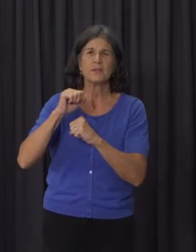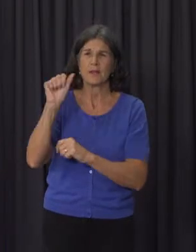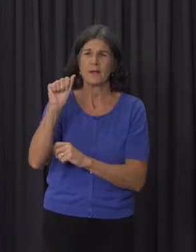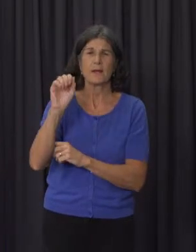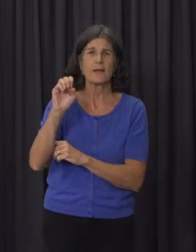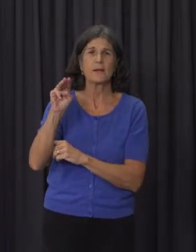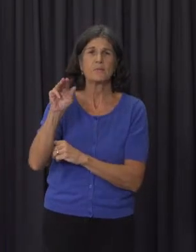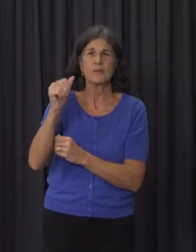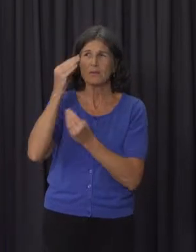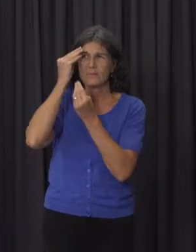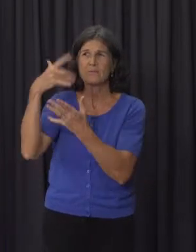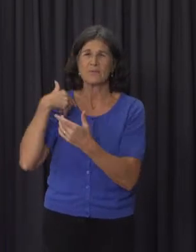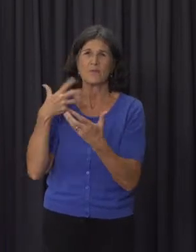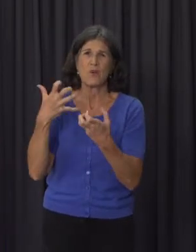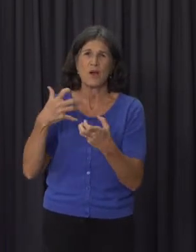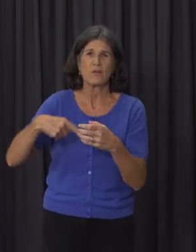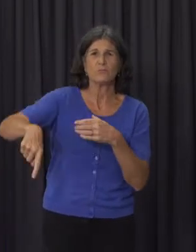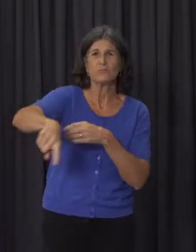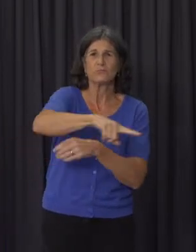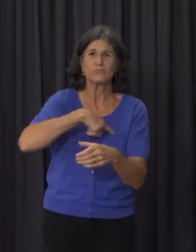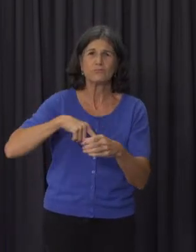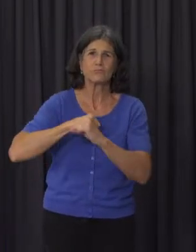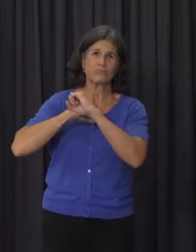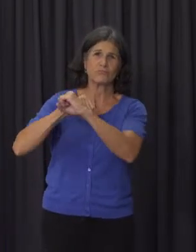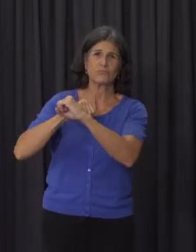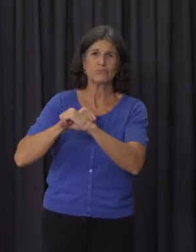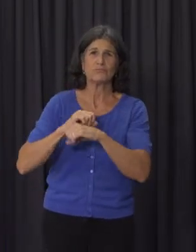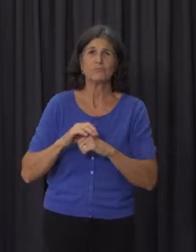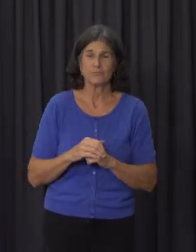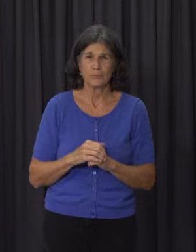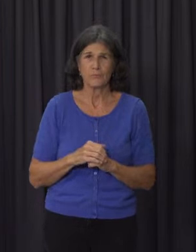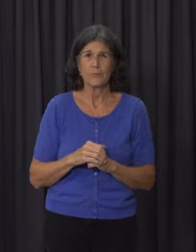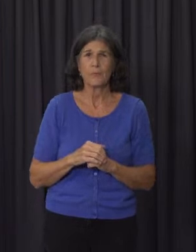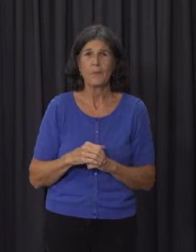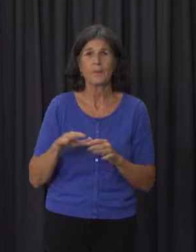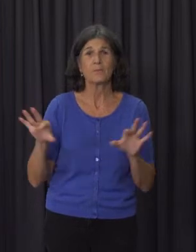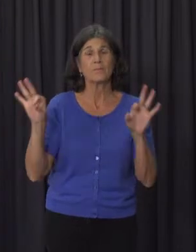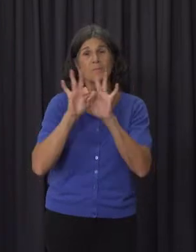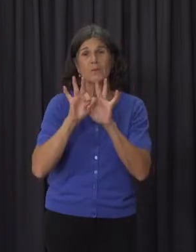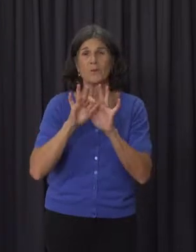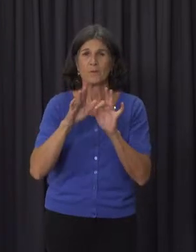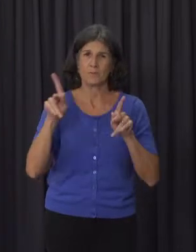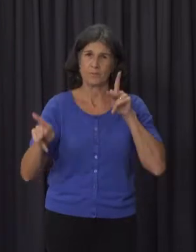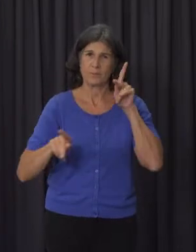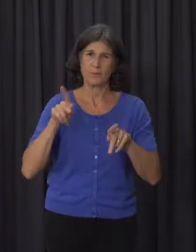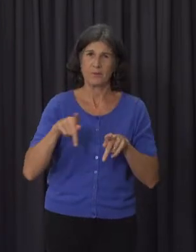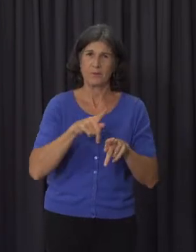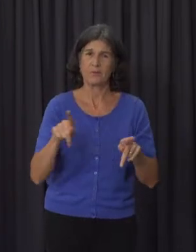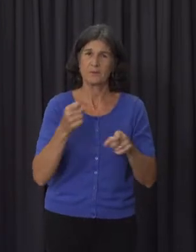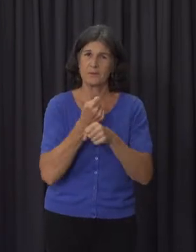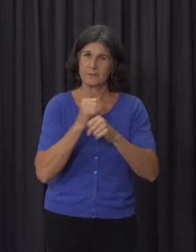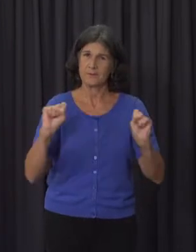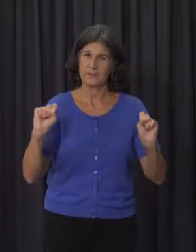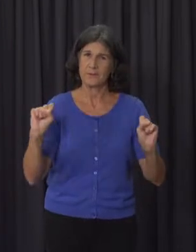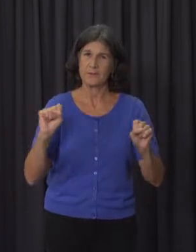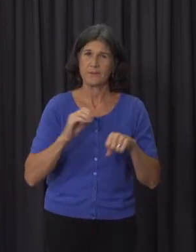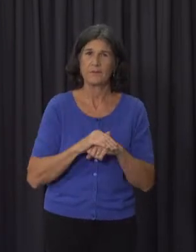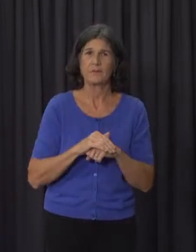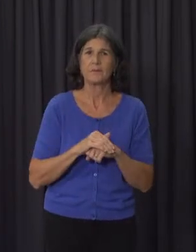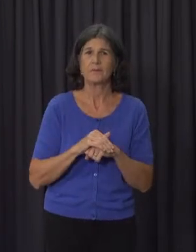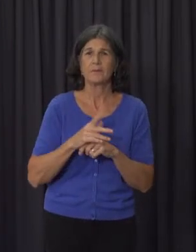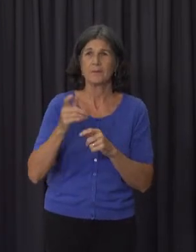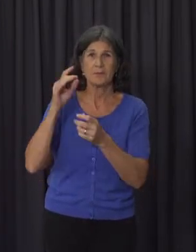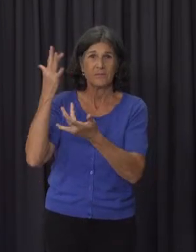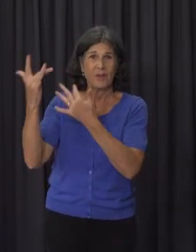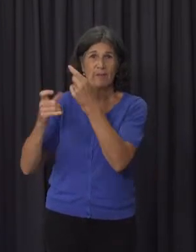human lives, and we fight these wildfires and face the challenging weather and severe fire conditions that